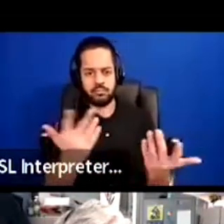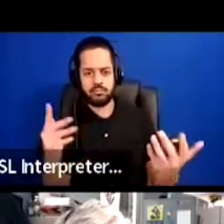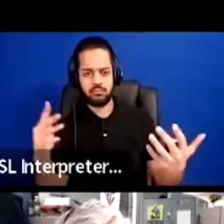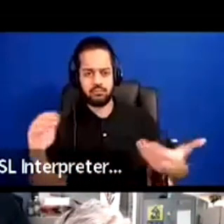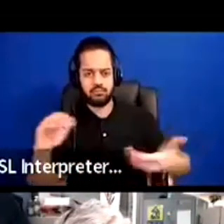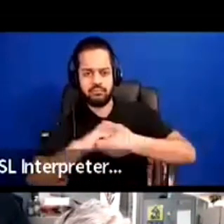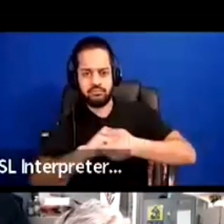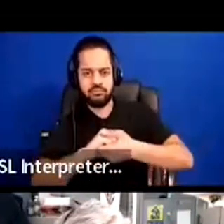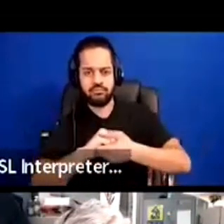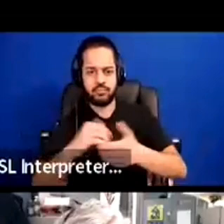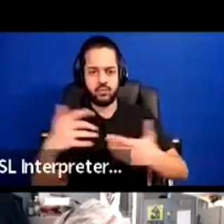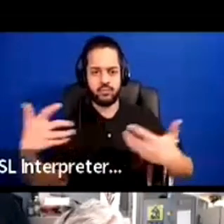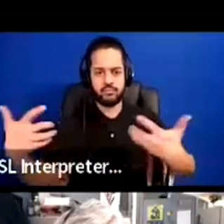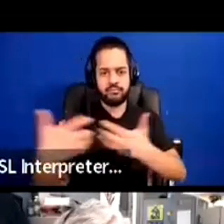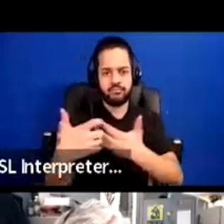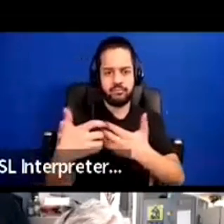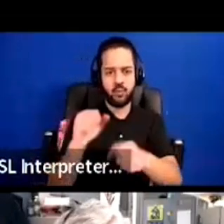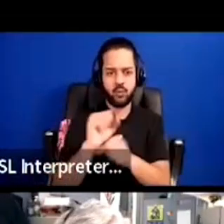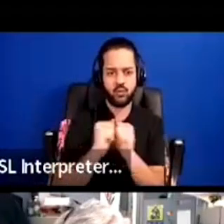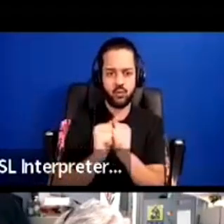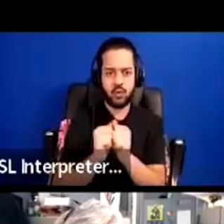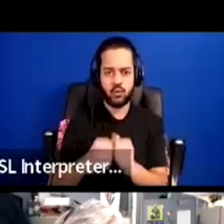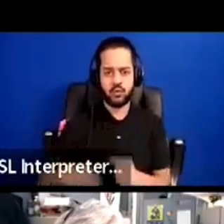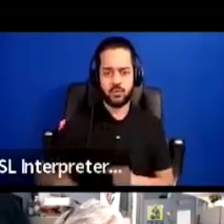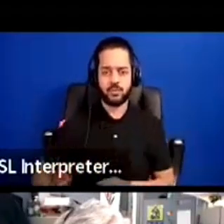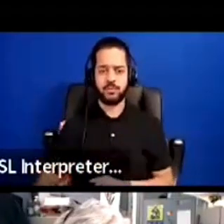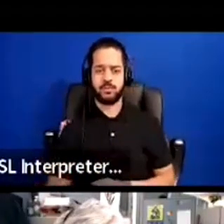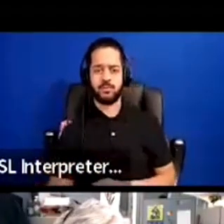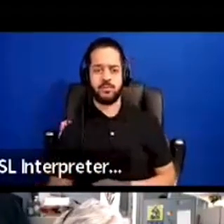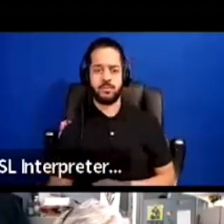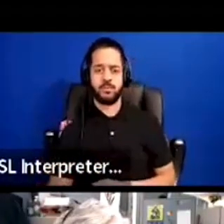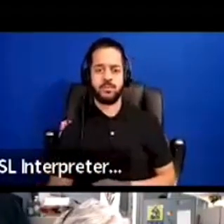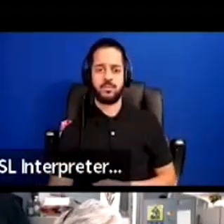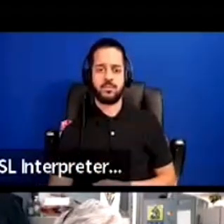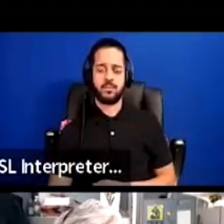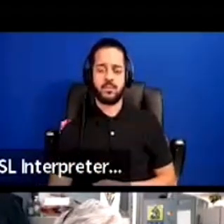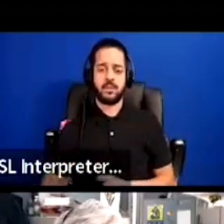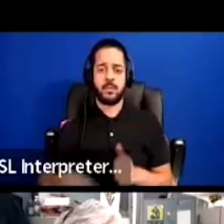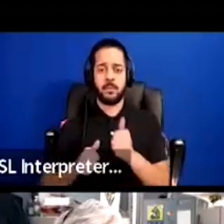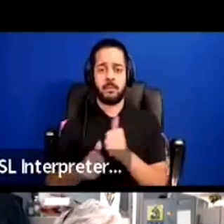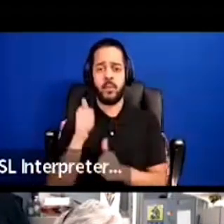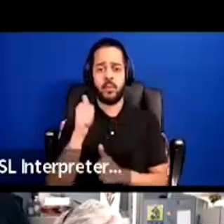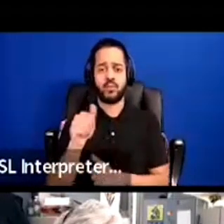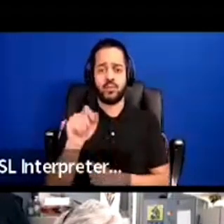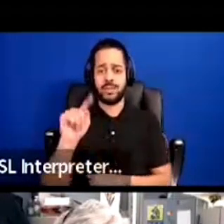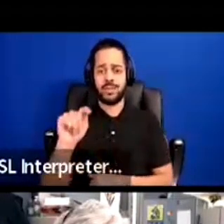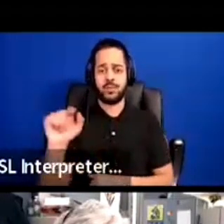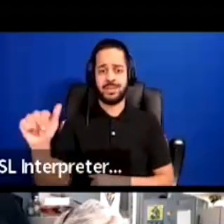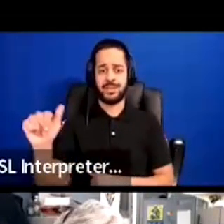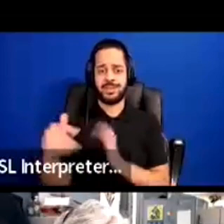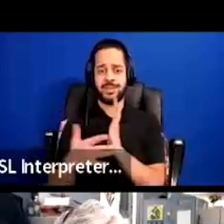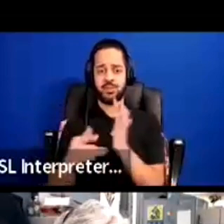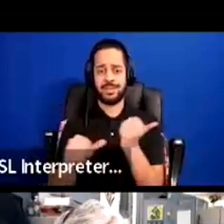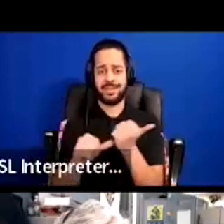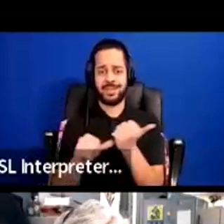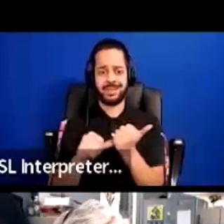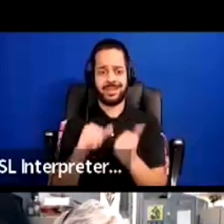And a lot of the technical assistance that comes out doesn't really get down to the school level in some